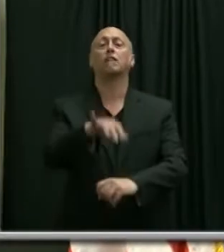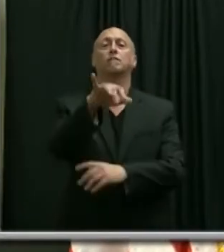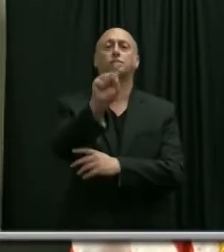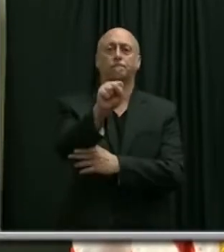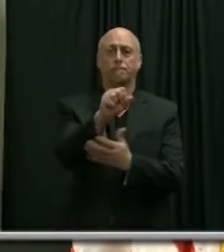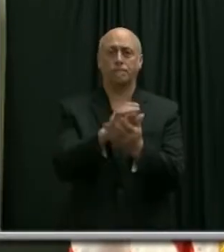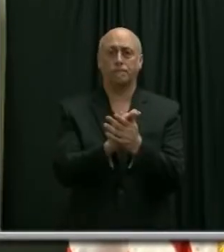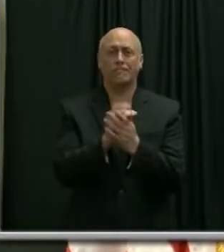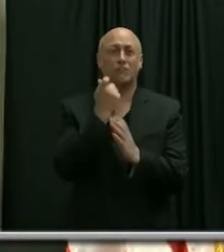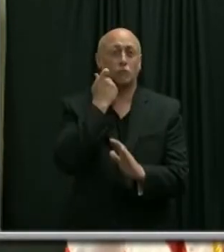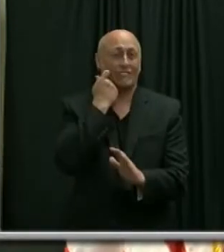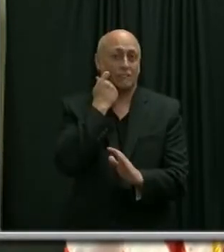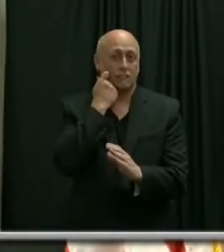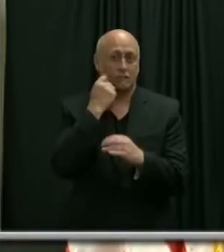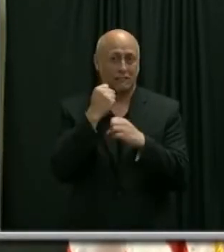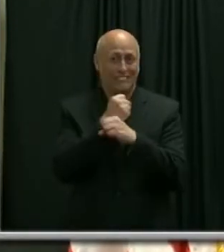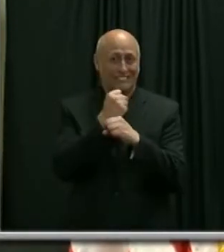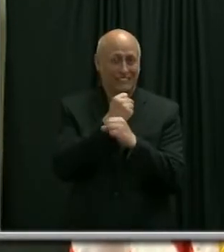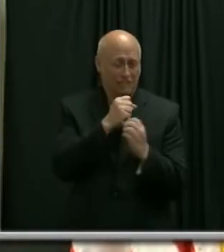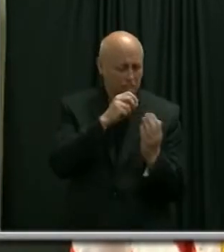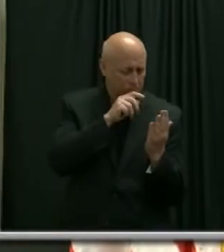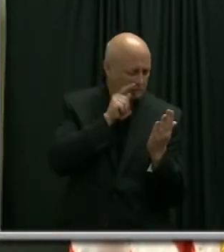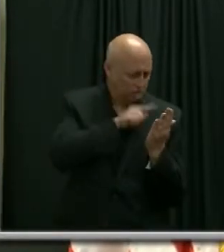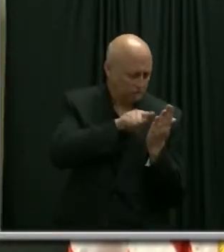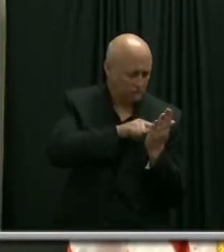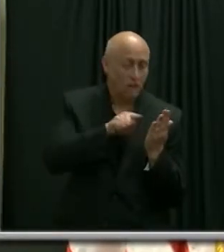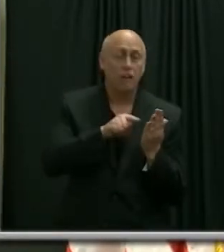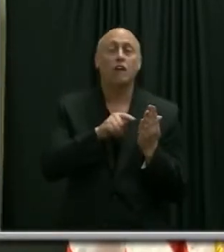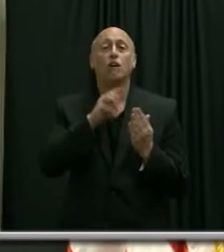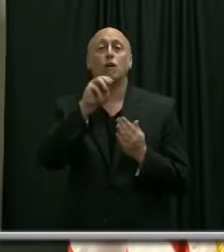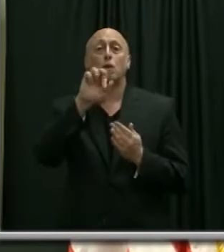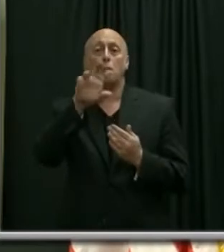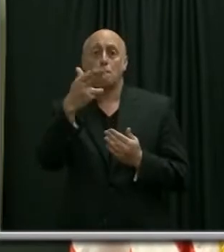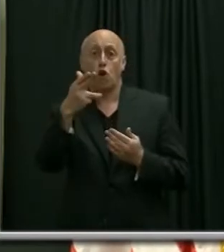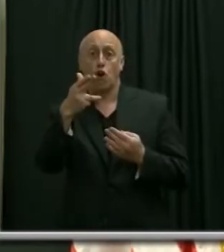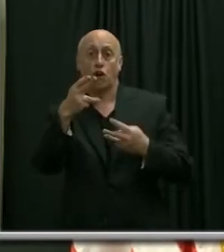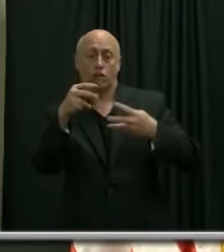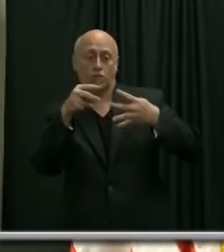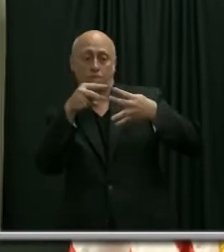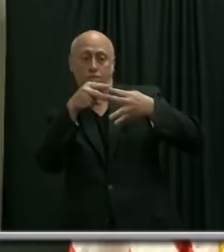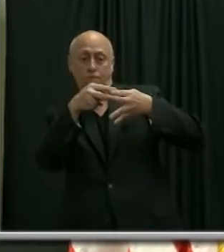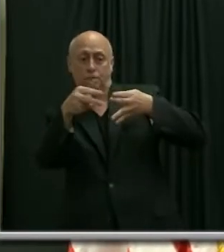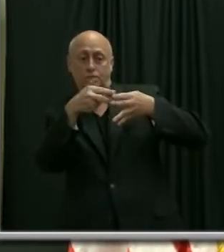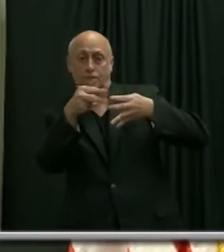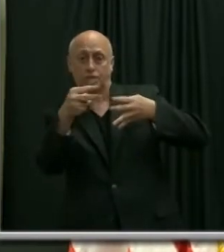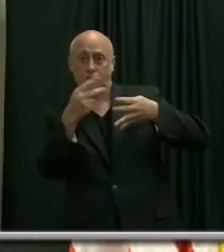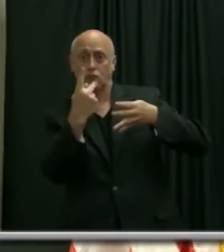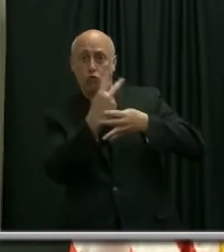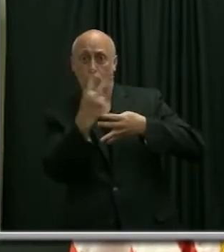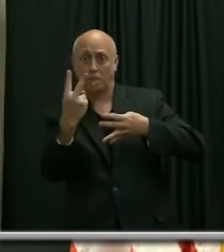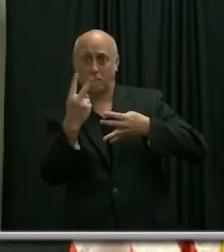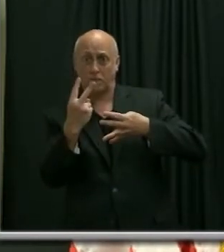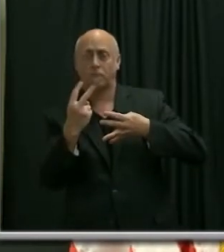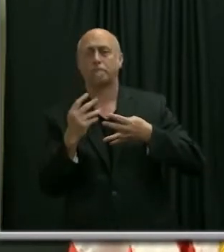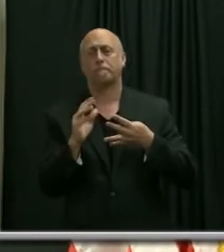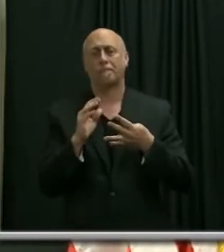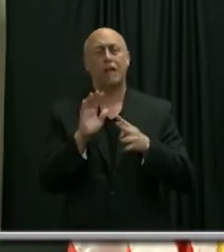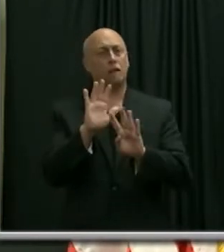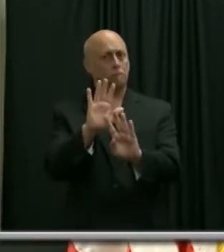Yes, our latest statistics show that in the first 2 weeks of March, and I preface that by saying that part of